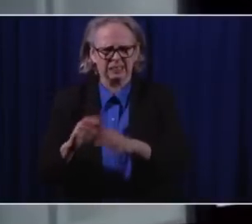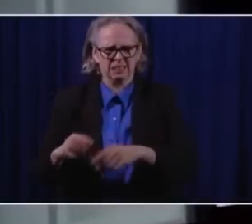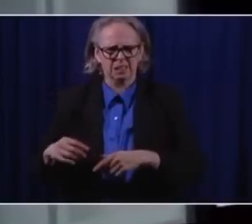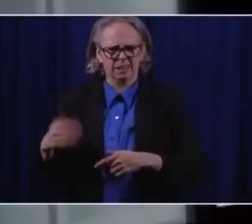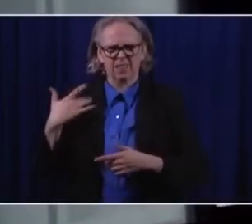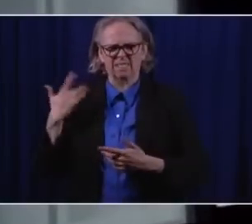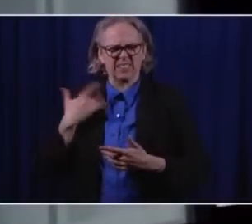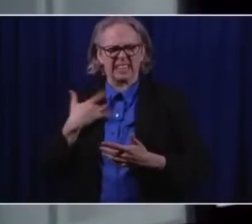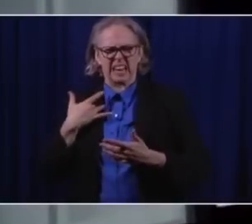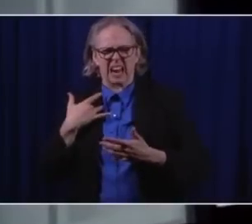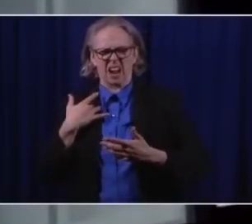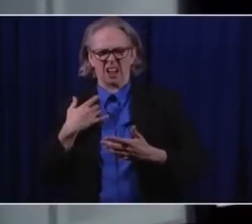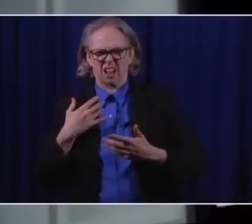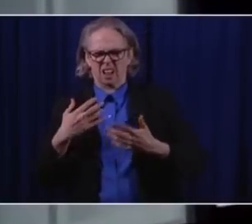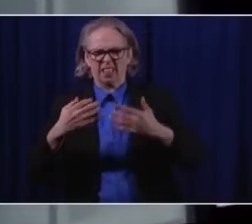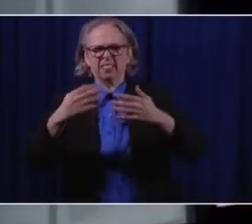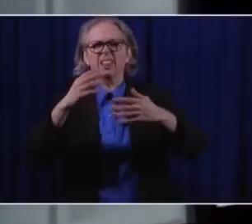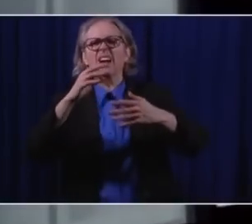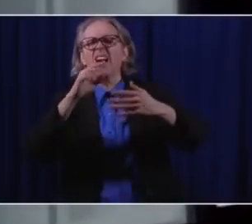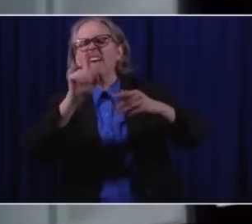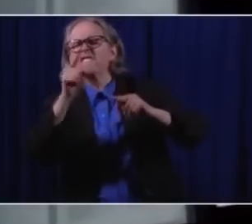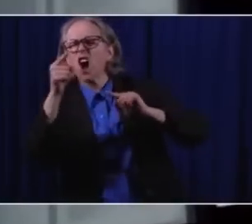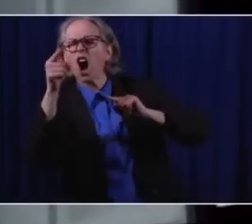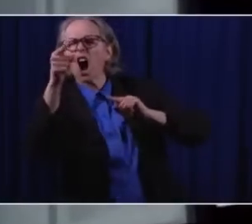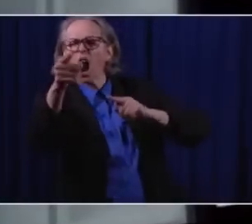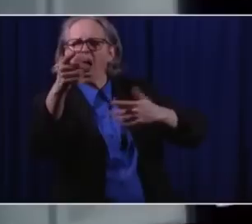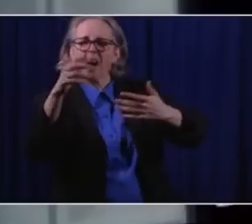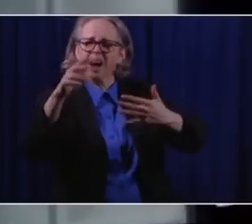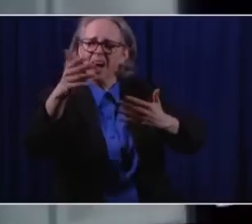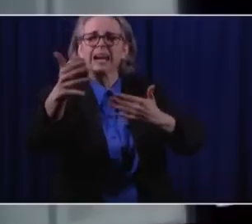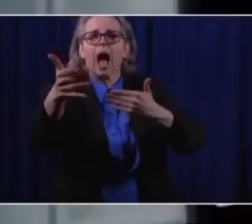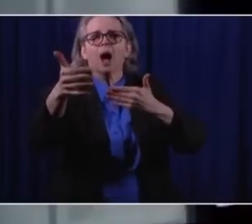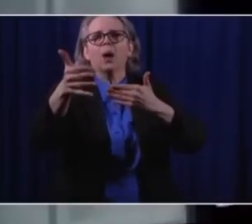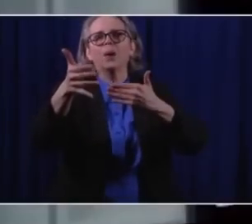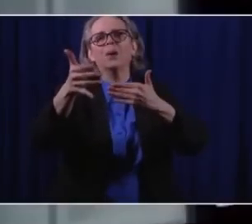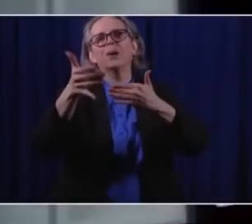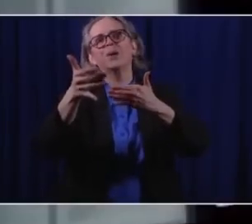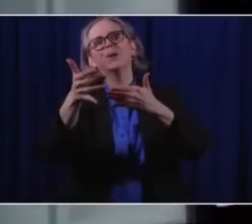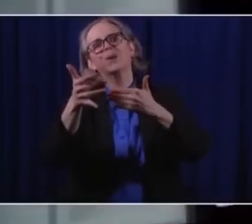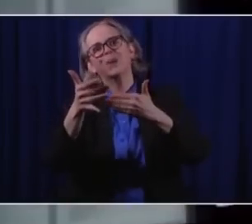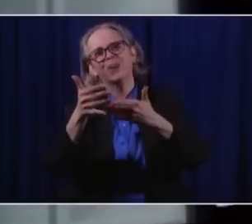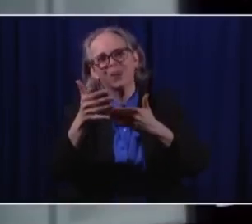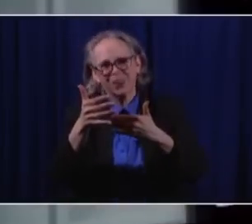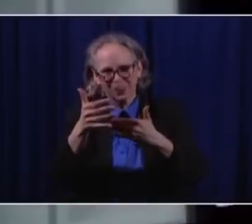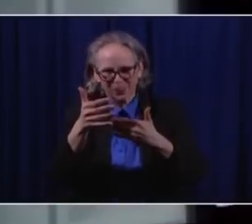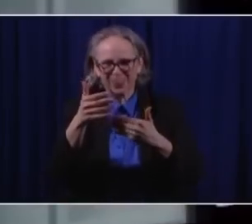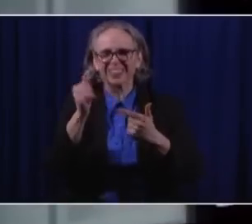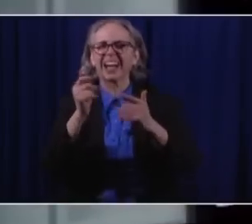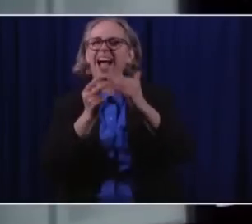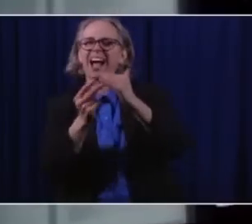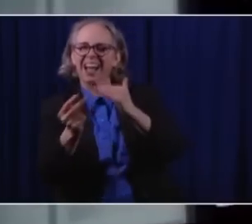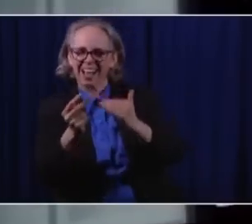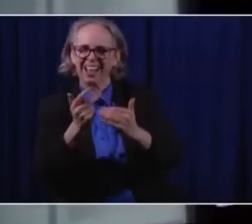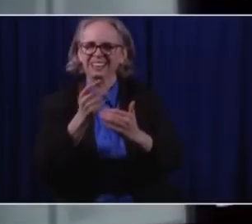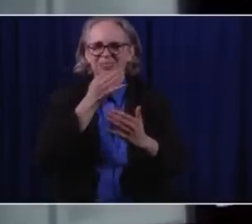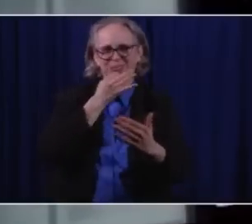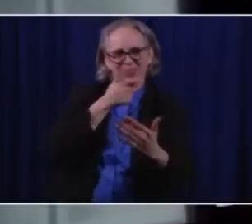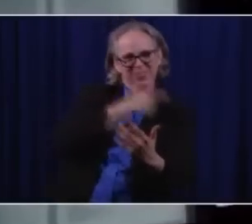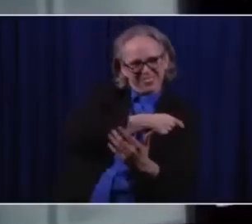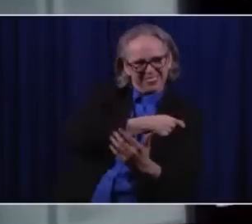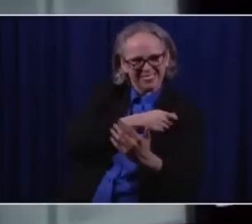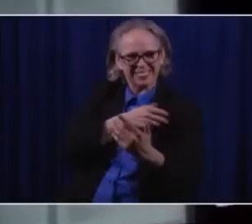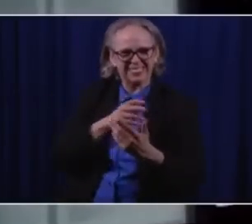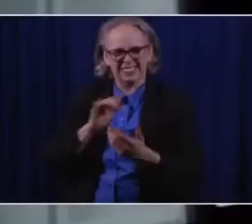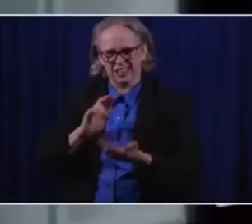we're tired, but a nurse in our essence, and I'm speaking on behalf of nurses because that's what I am, but I